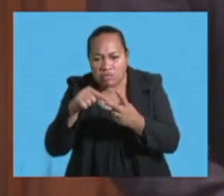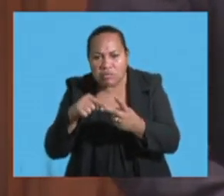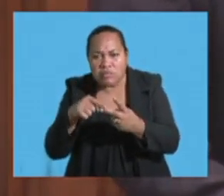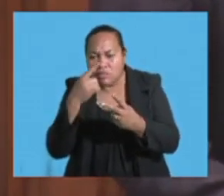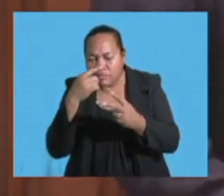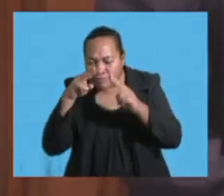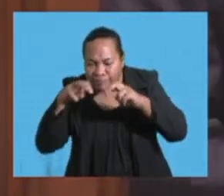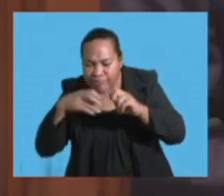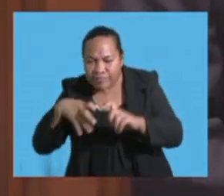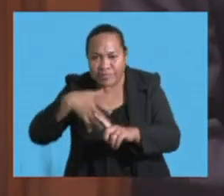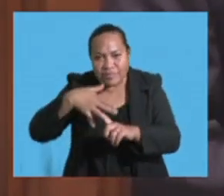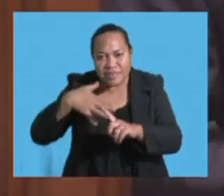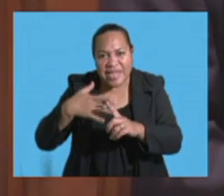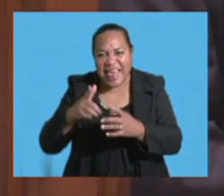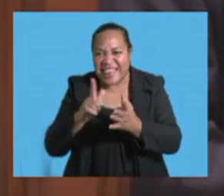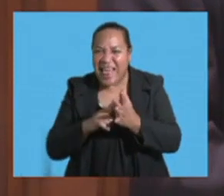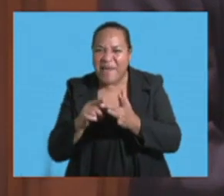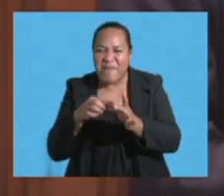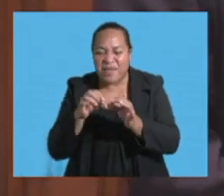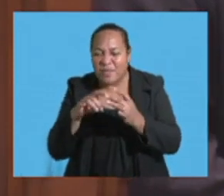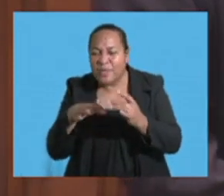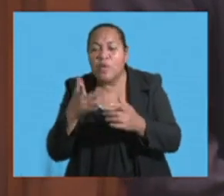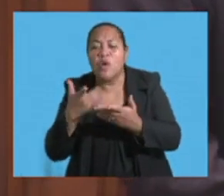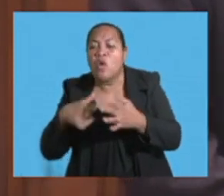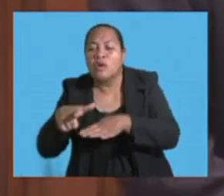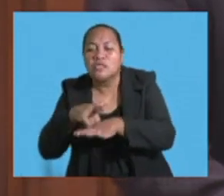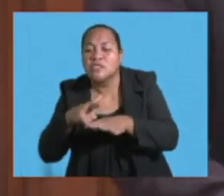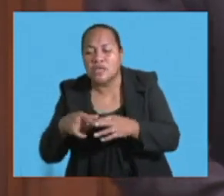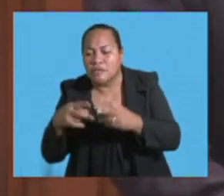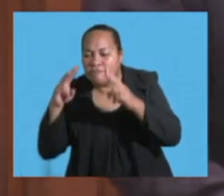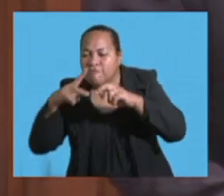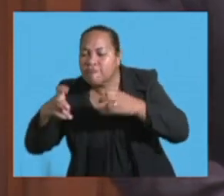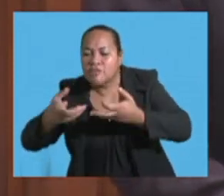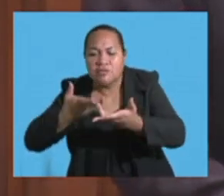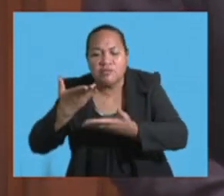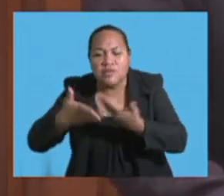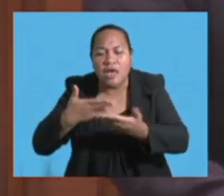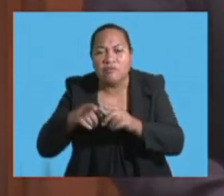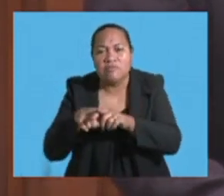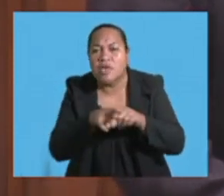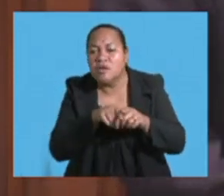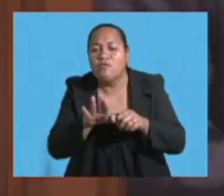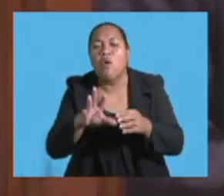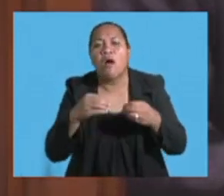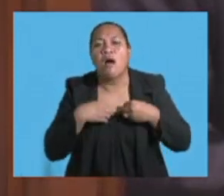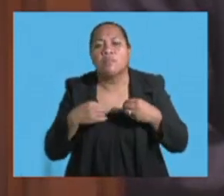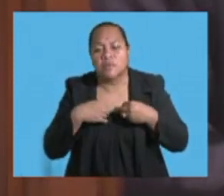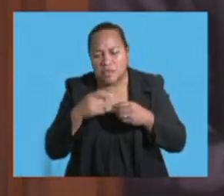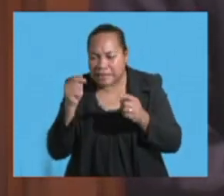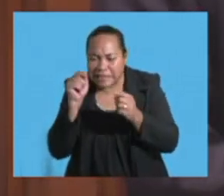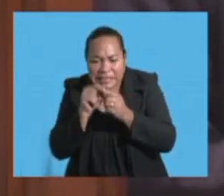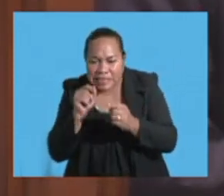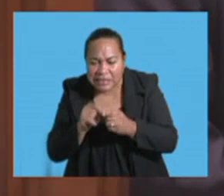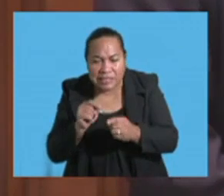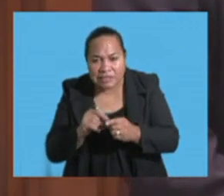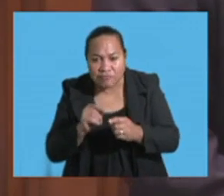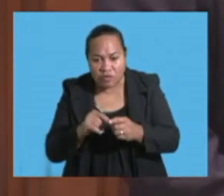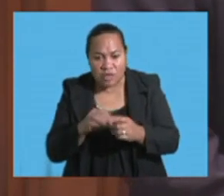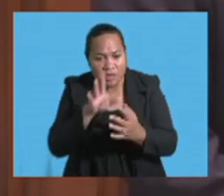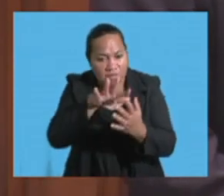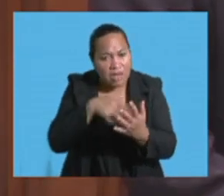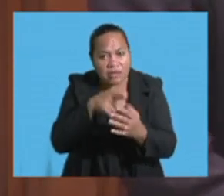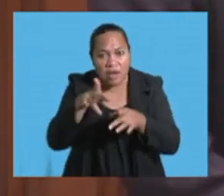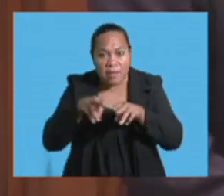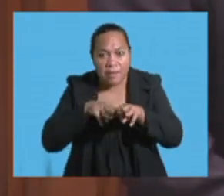and liabilities, location and description of the site of the project, details of the business activities, sketch plan of the